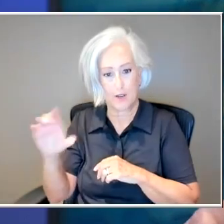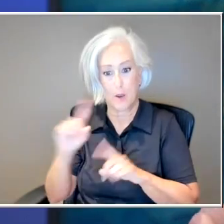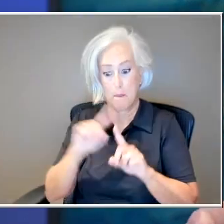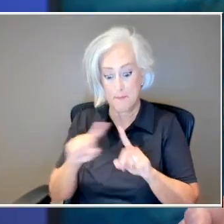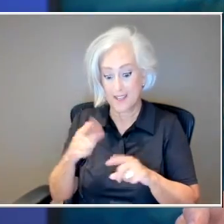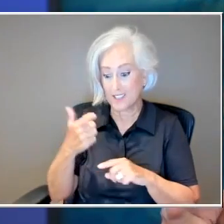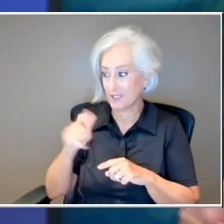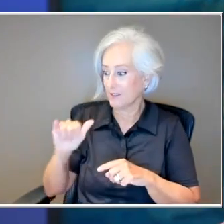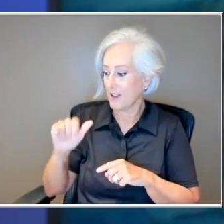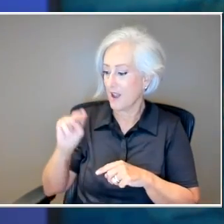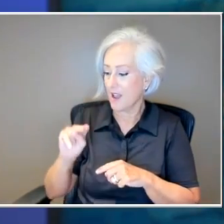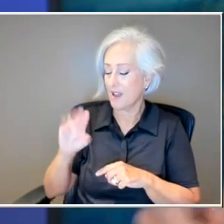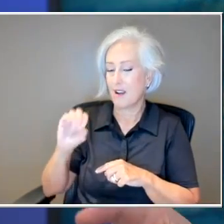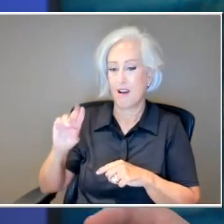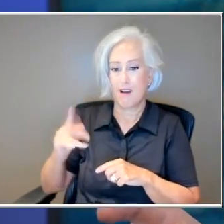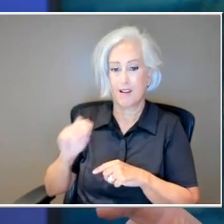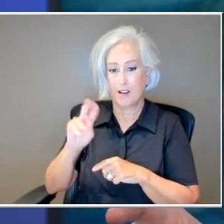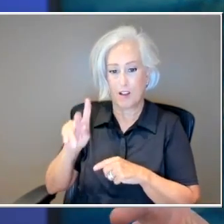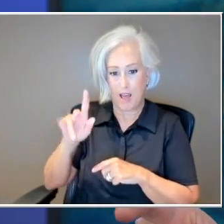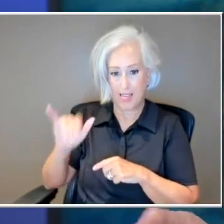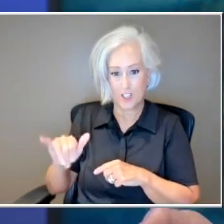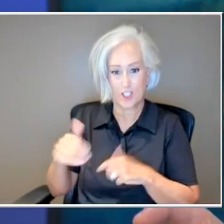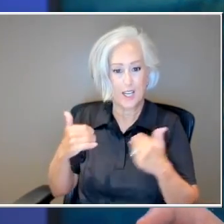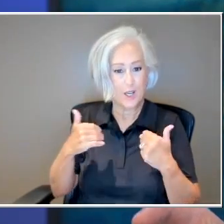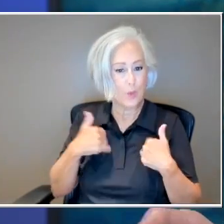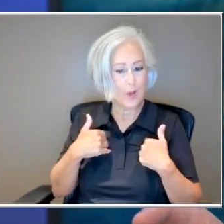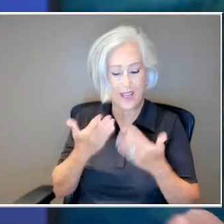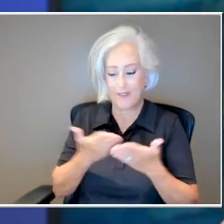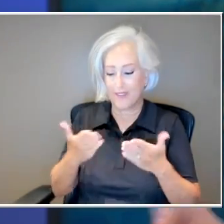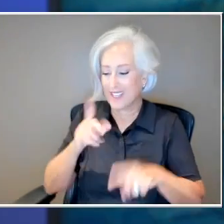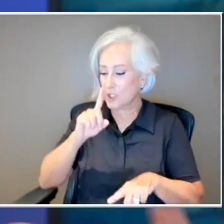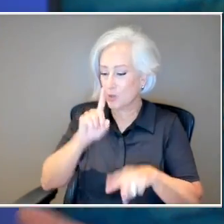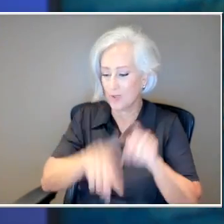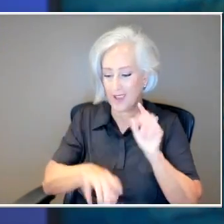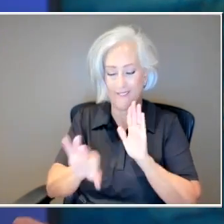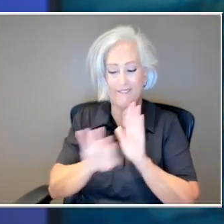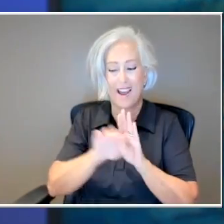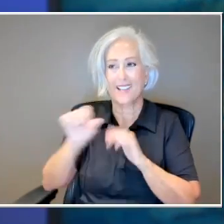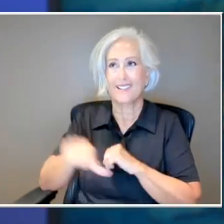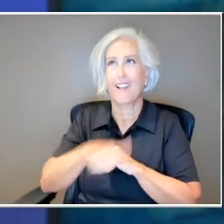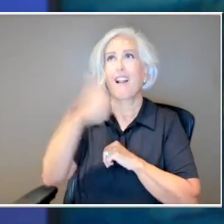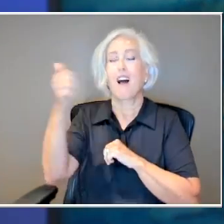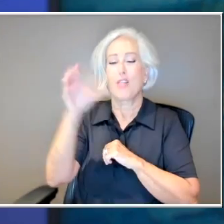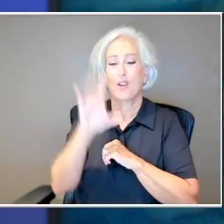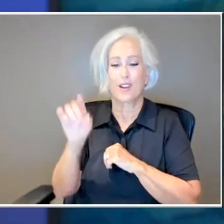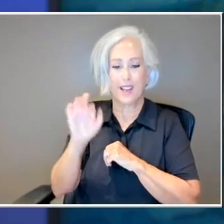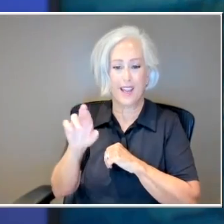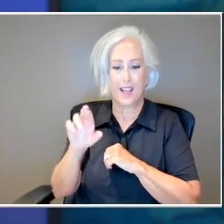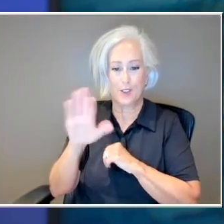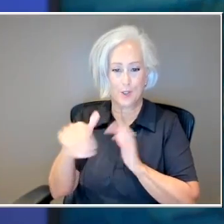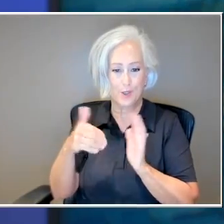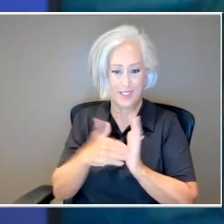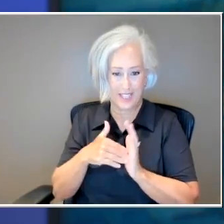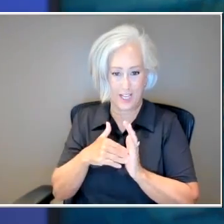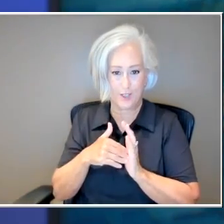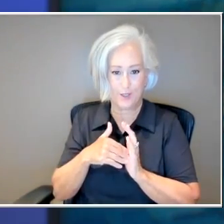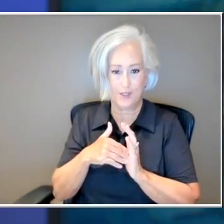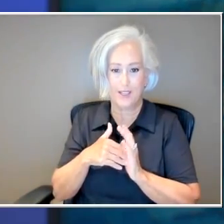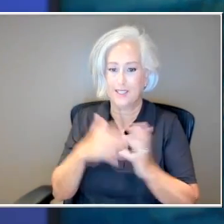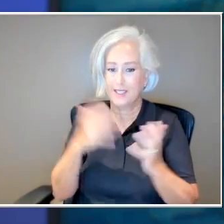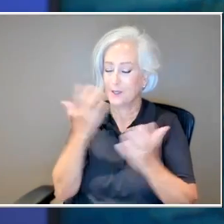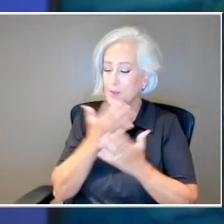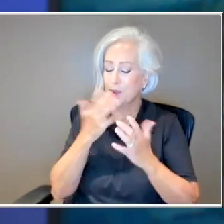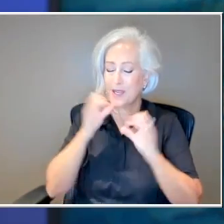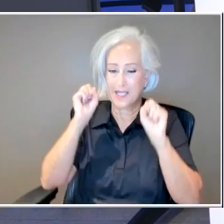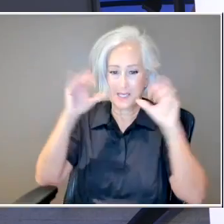have things that are unmatched at many other cancer centers around the country. So it's a tremendous time to get